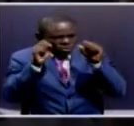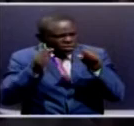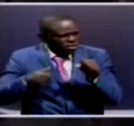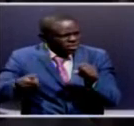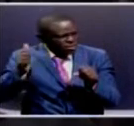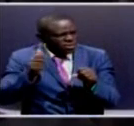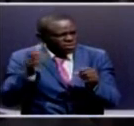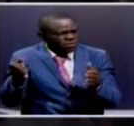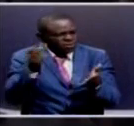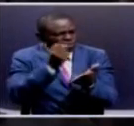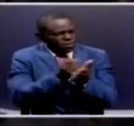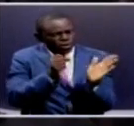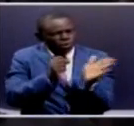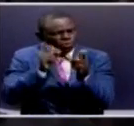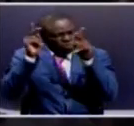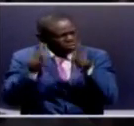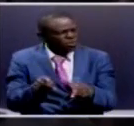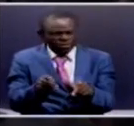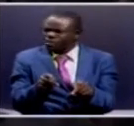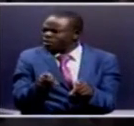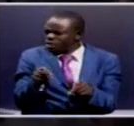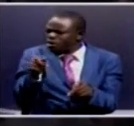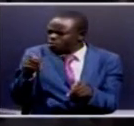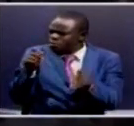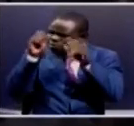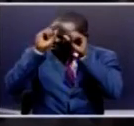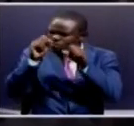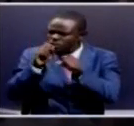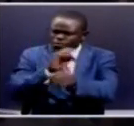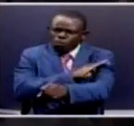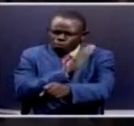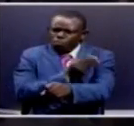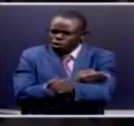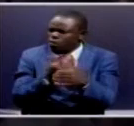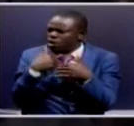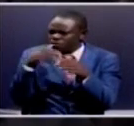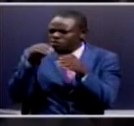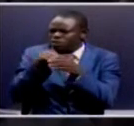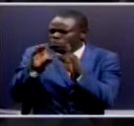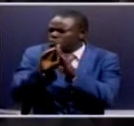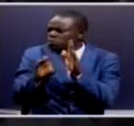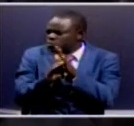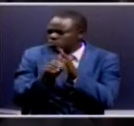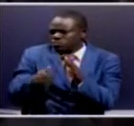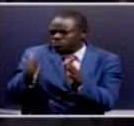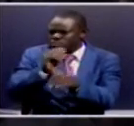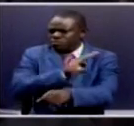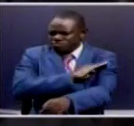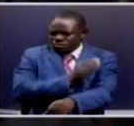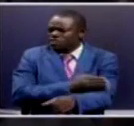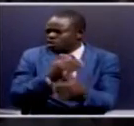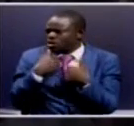chief executive officer of government. So he's exercising executive powers to appoint a